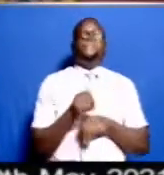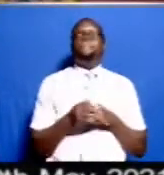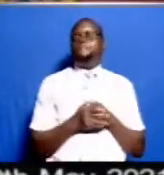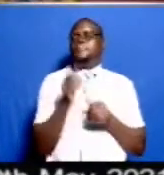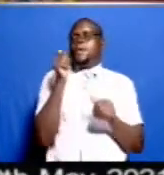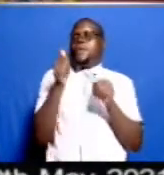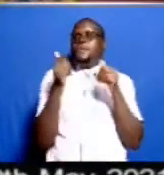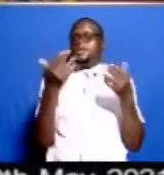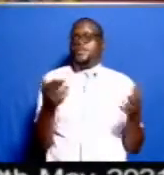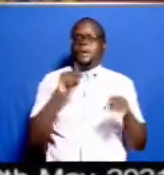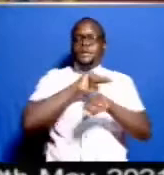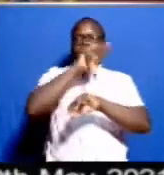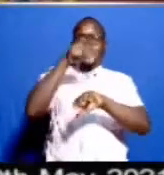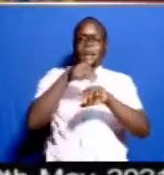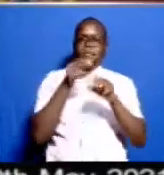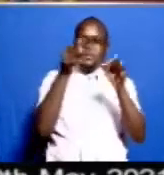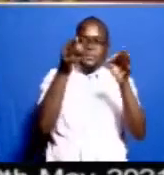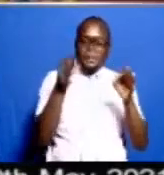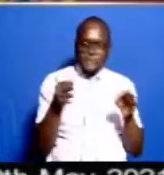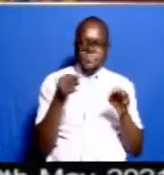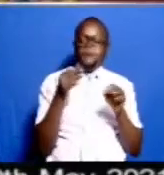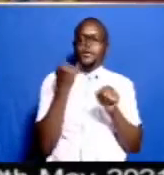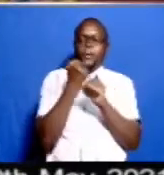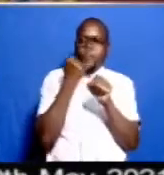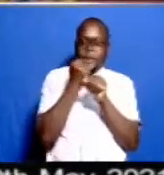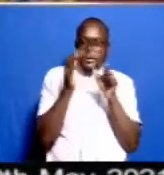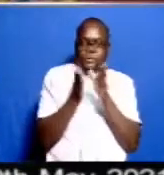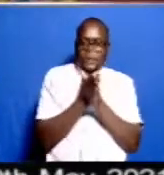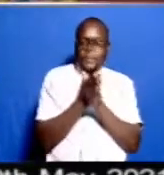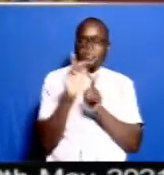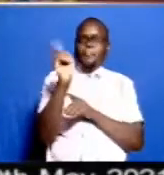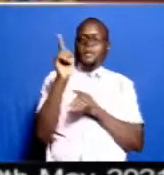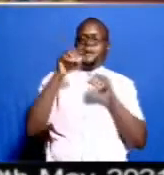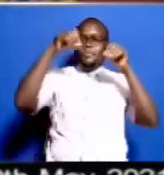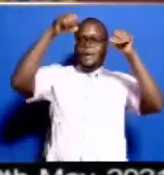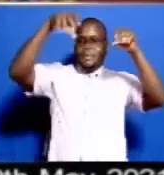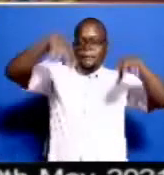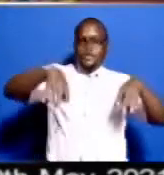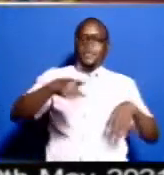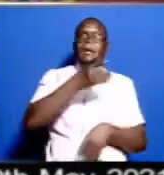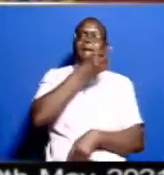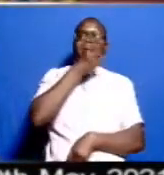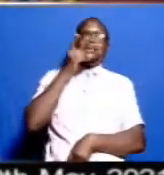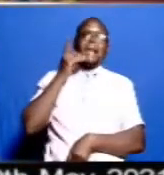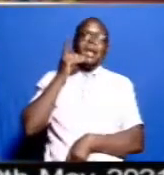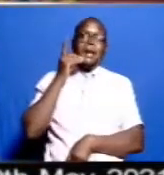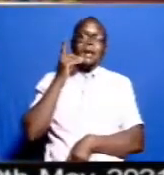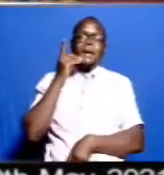which is a National Treasury, jointly with the Minister of Devolution and ASALS,